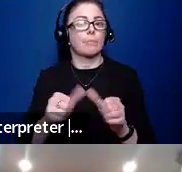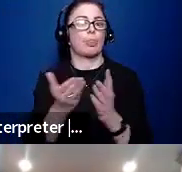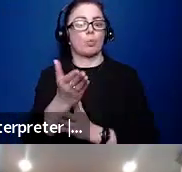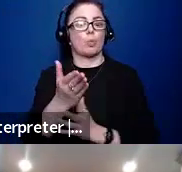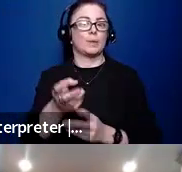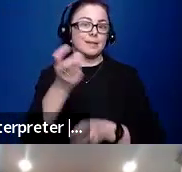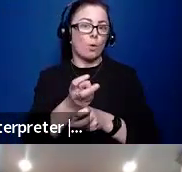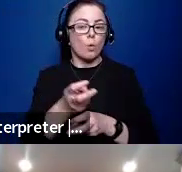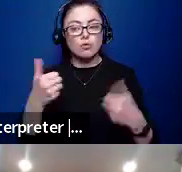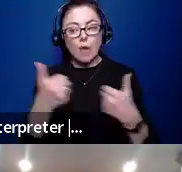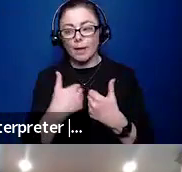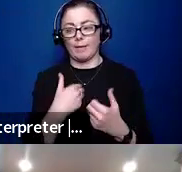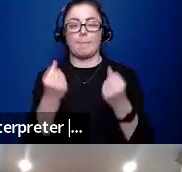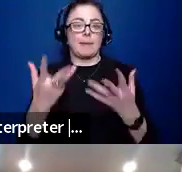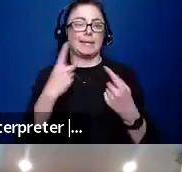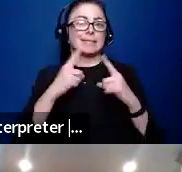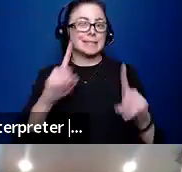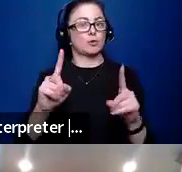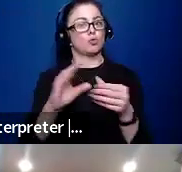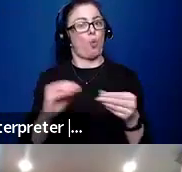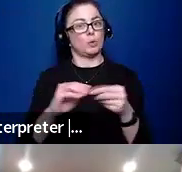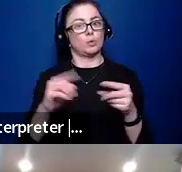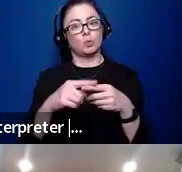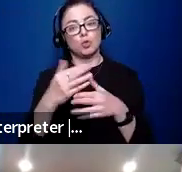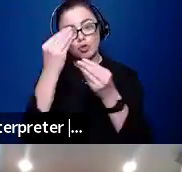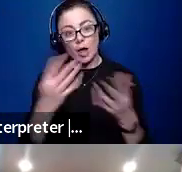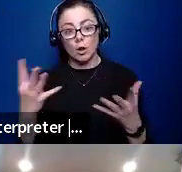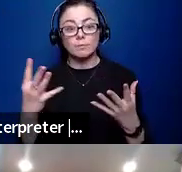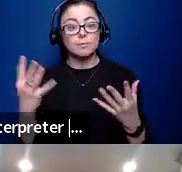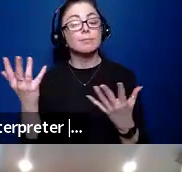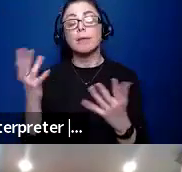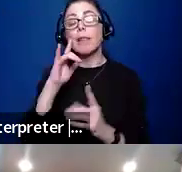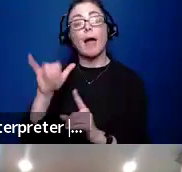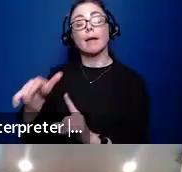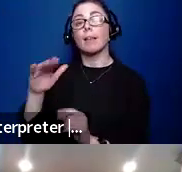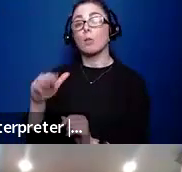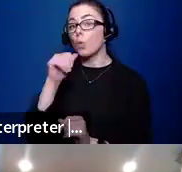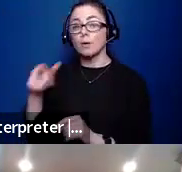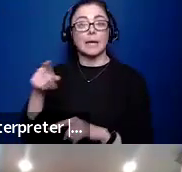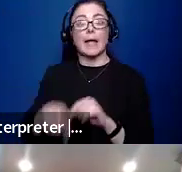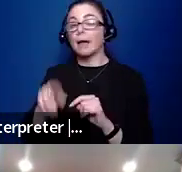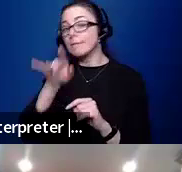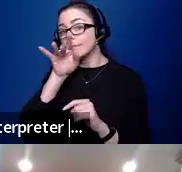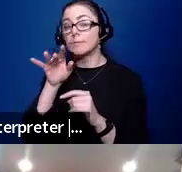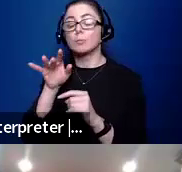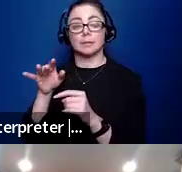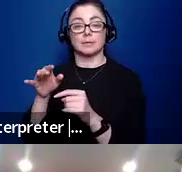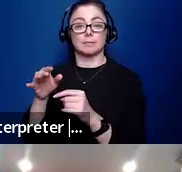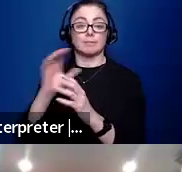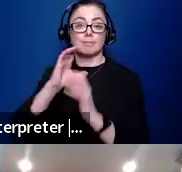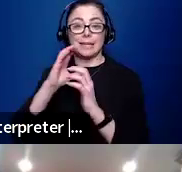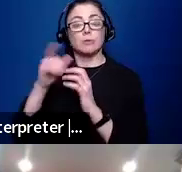success stories to share. Stories such as the little girl who was not yet able to verbally speak and learned to use an